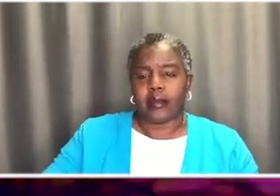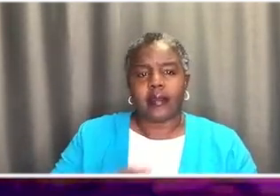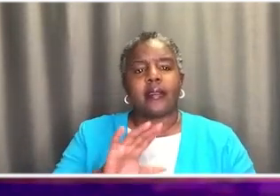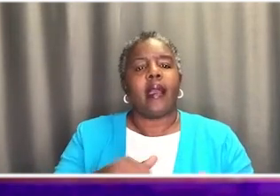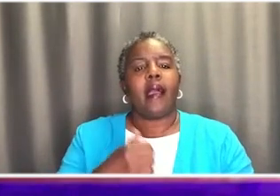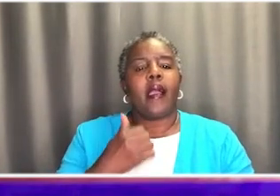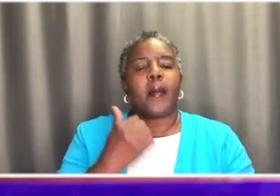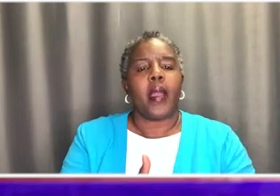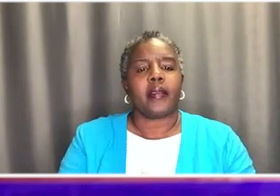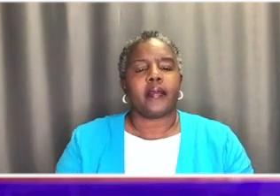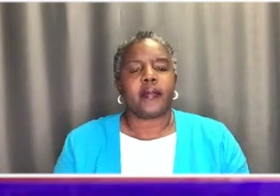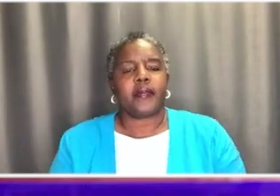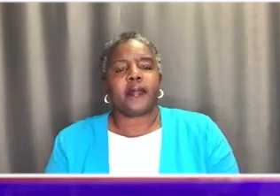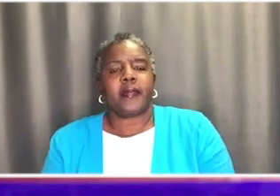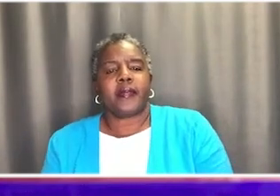Amen.